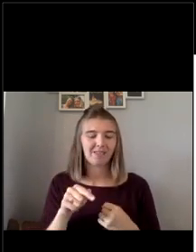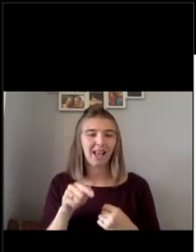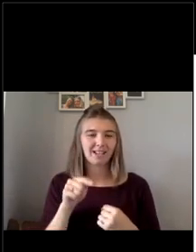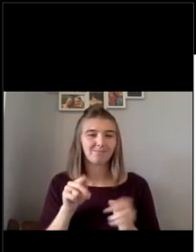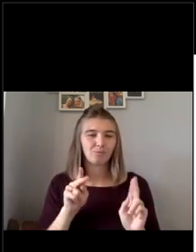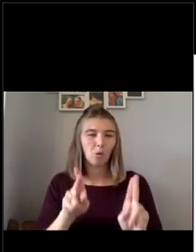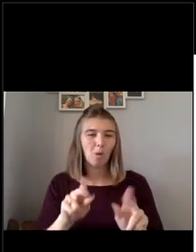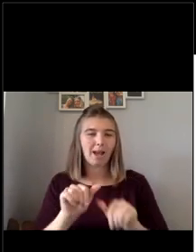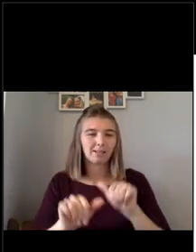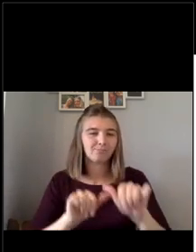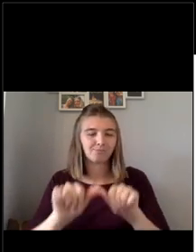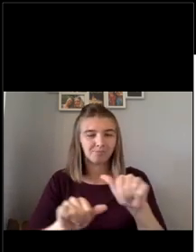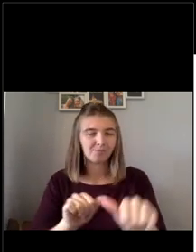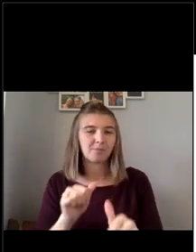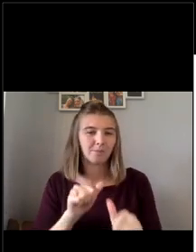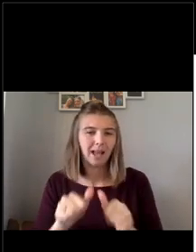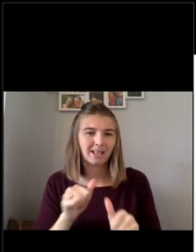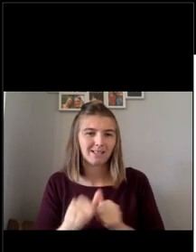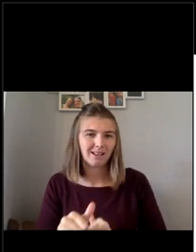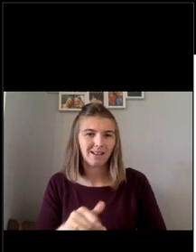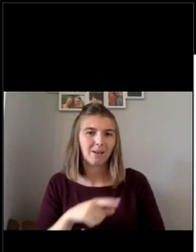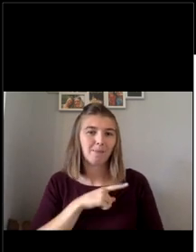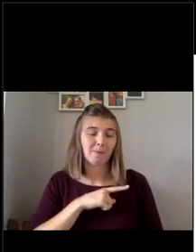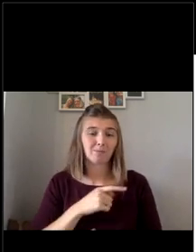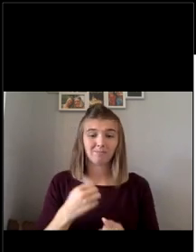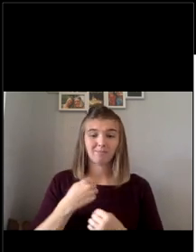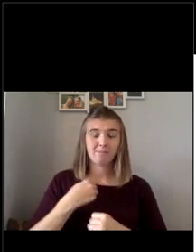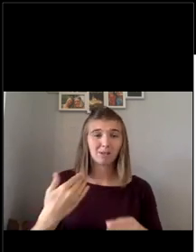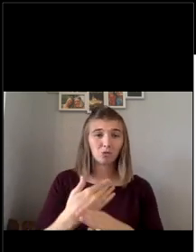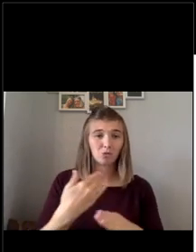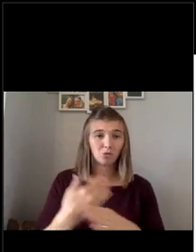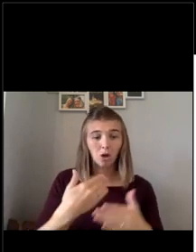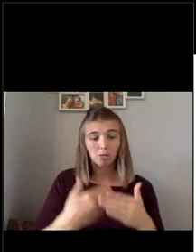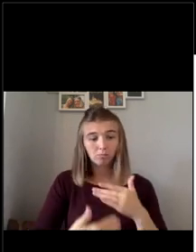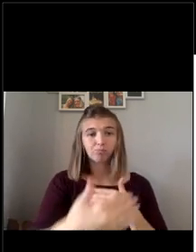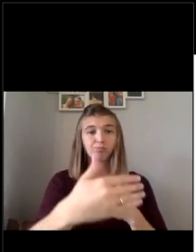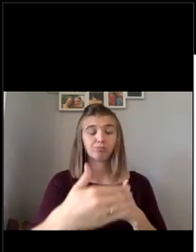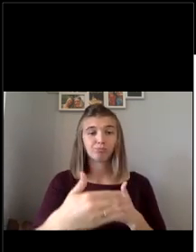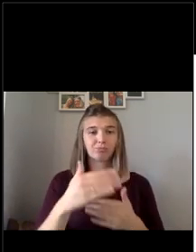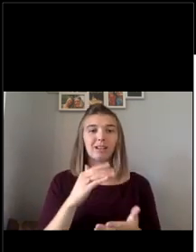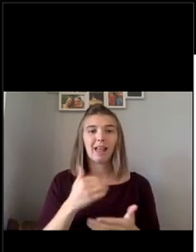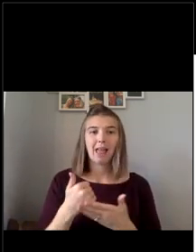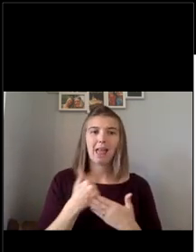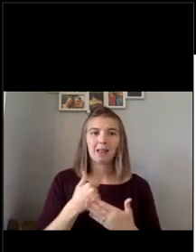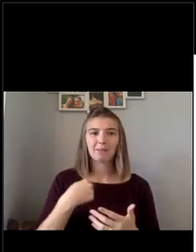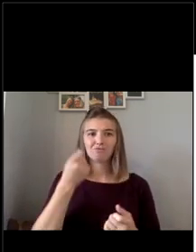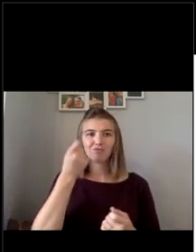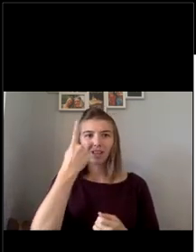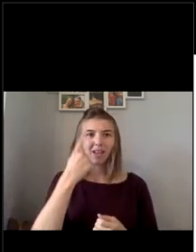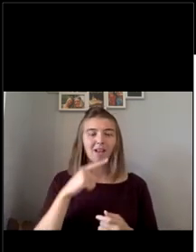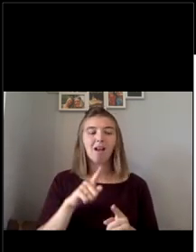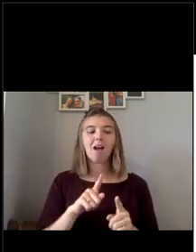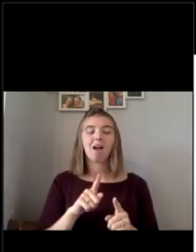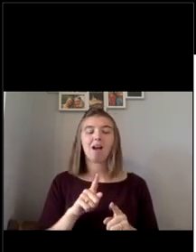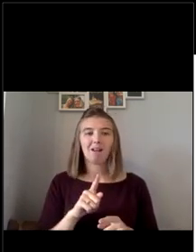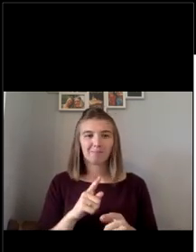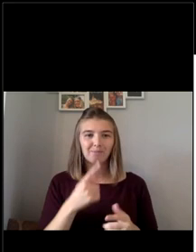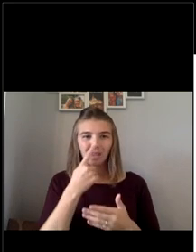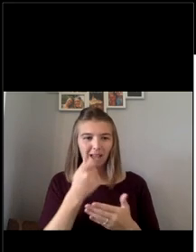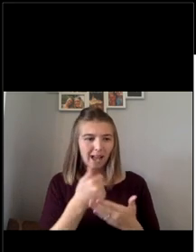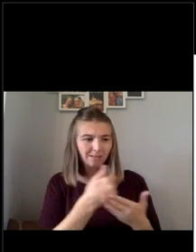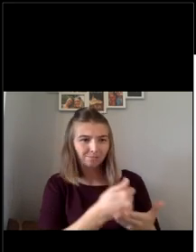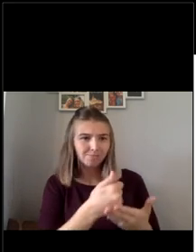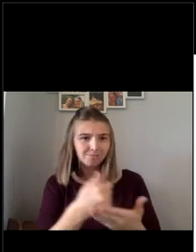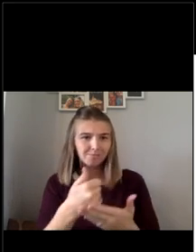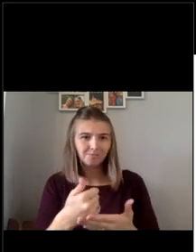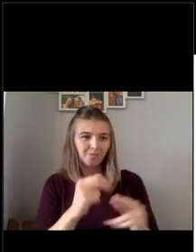even. Everyone starts at a very different point. They have very different backgrounds. They have very different career goals. So evaluating them